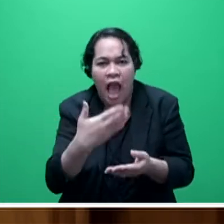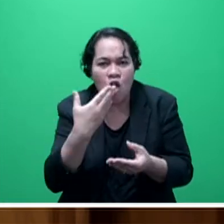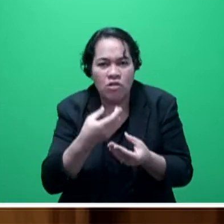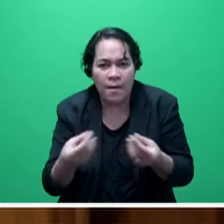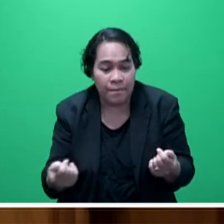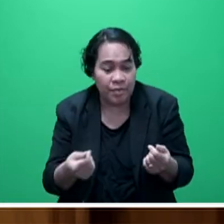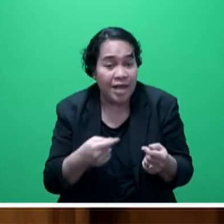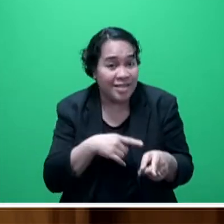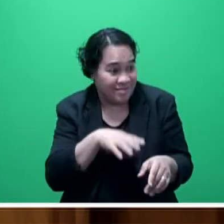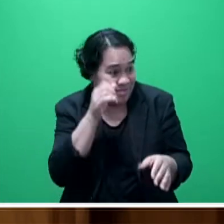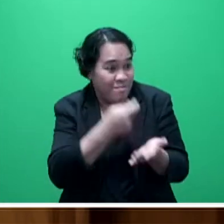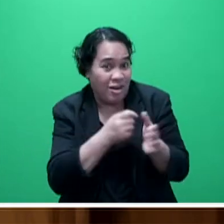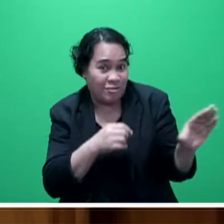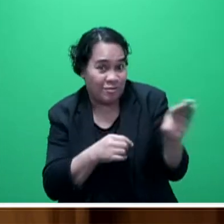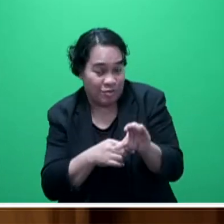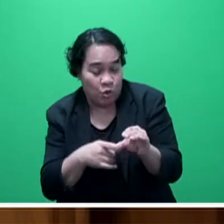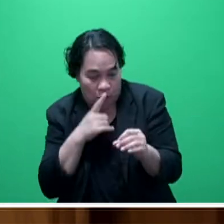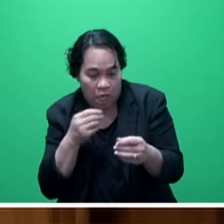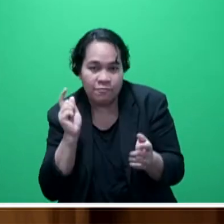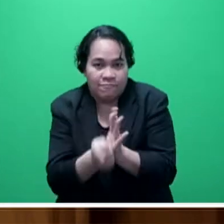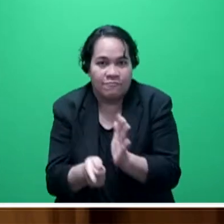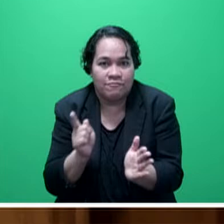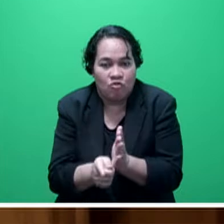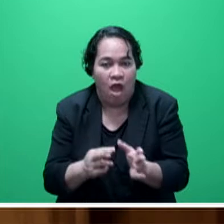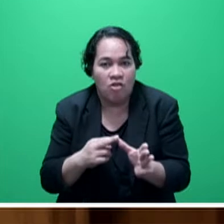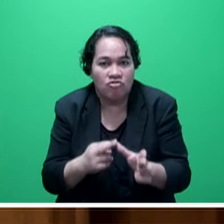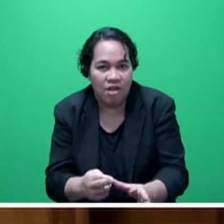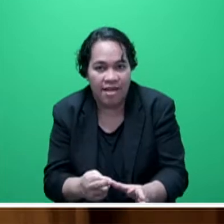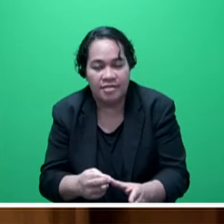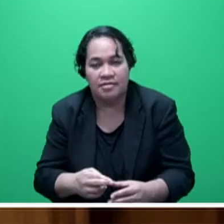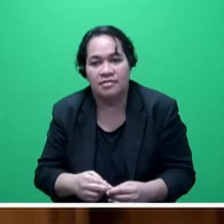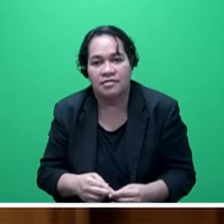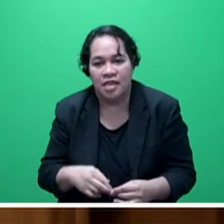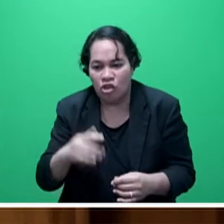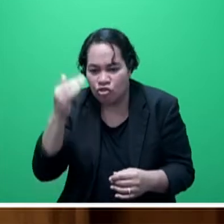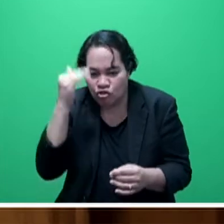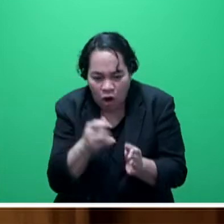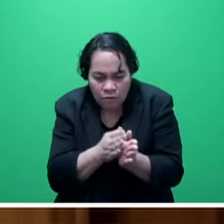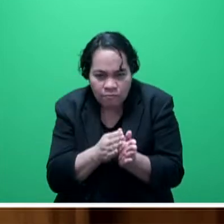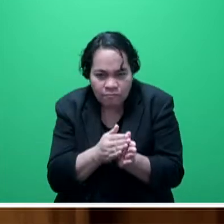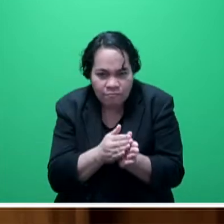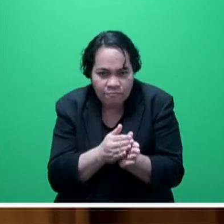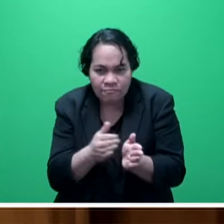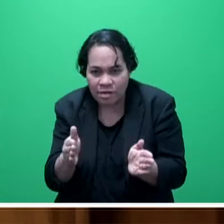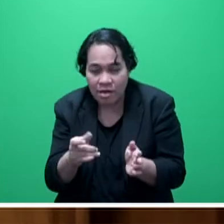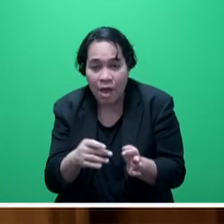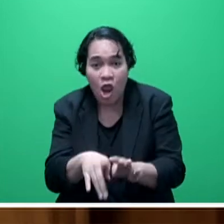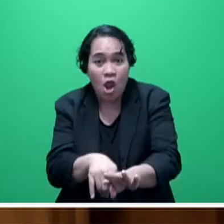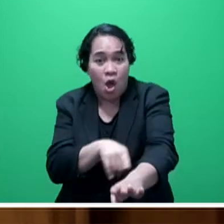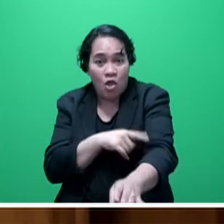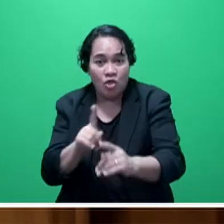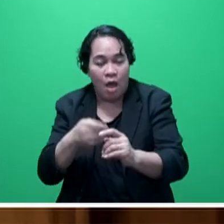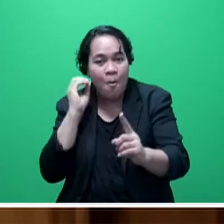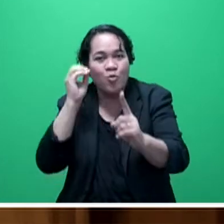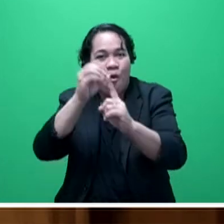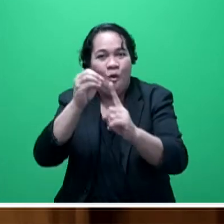allocated budgetary provision to efficiently address short, medium and long-term sustainable fisheries